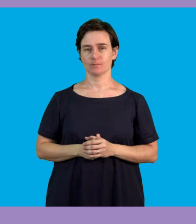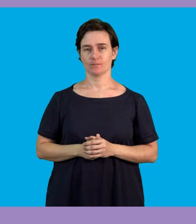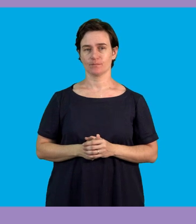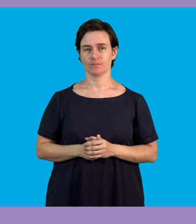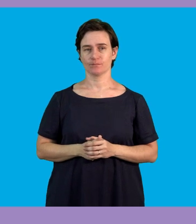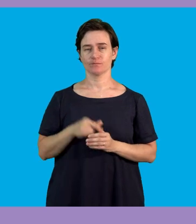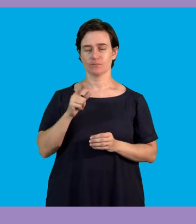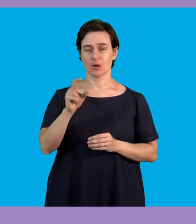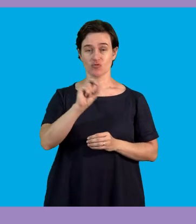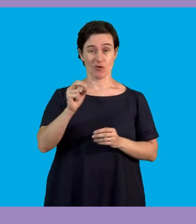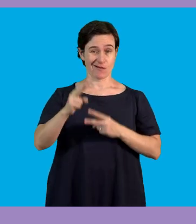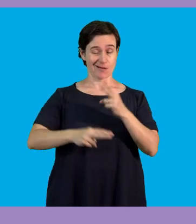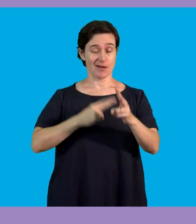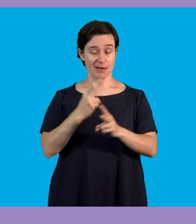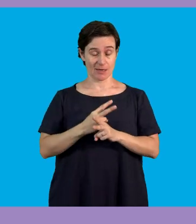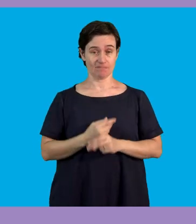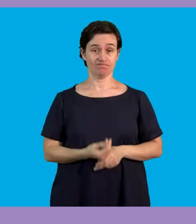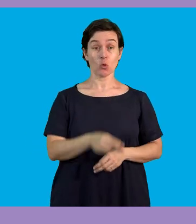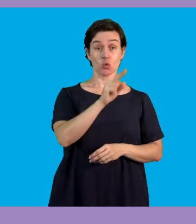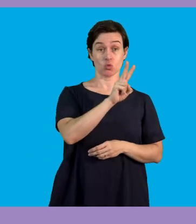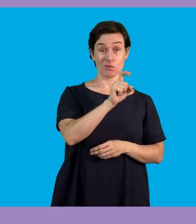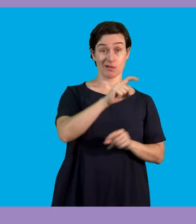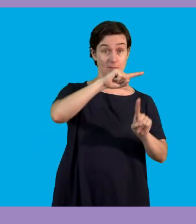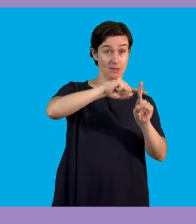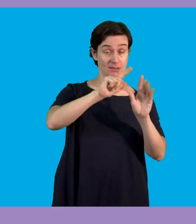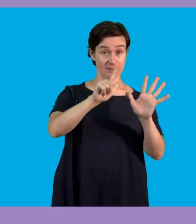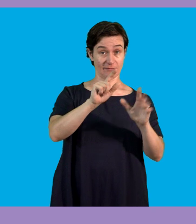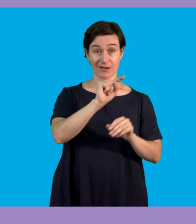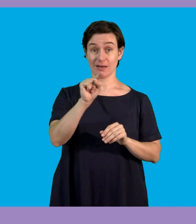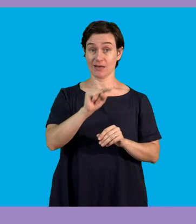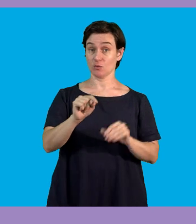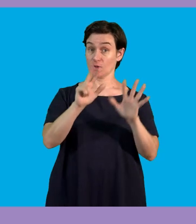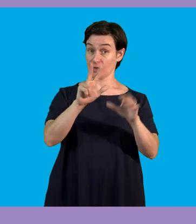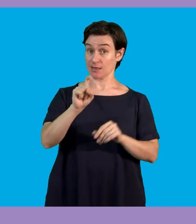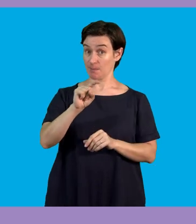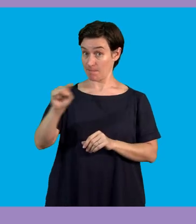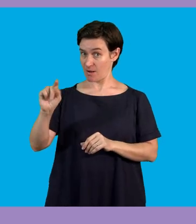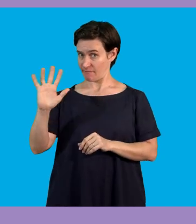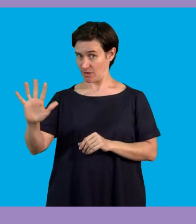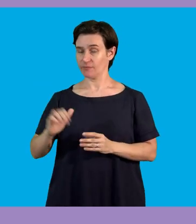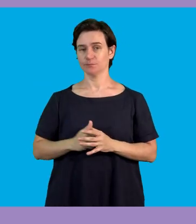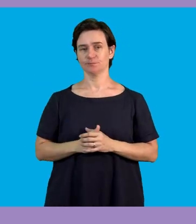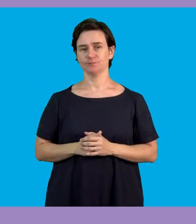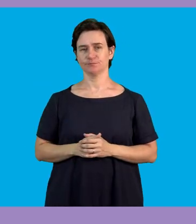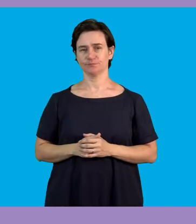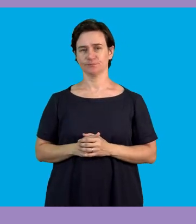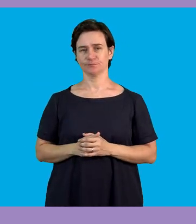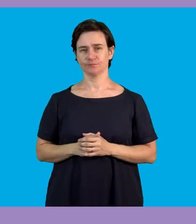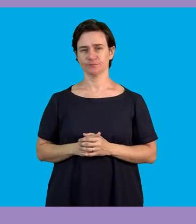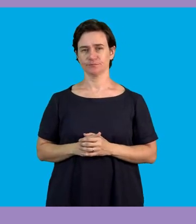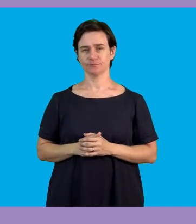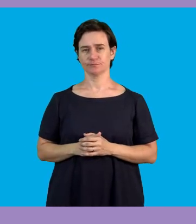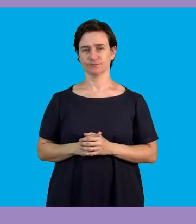So let's rewrite it. 2x plus 7 equals to 8x minus 5.